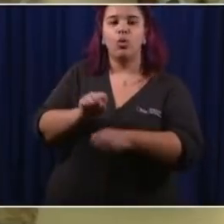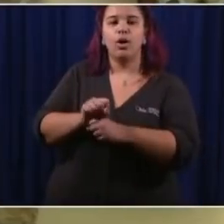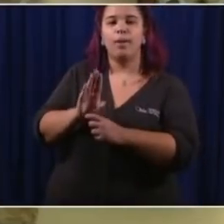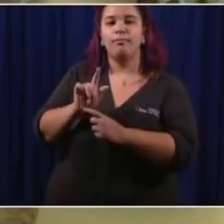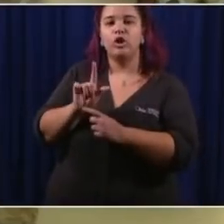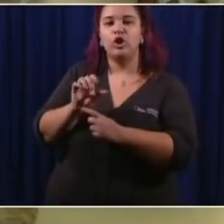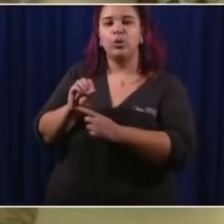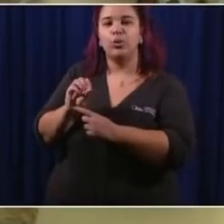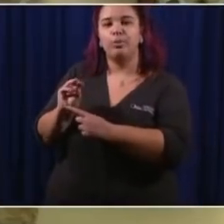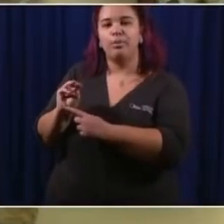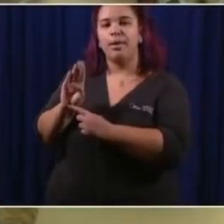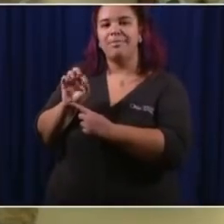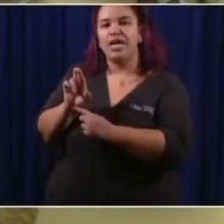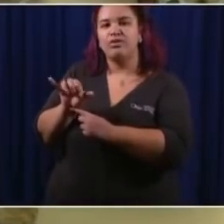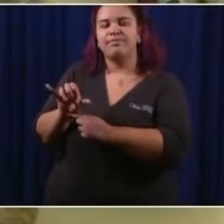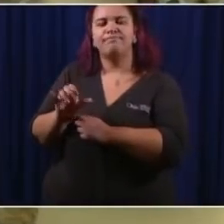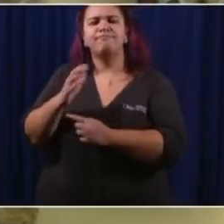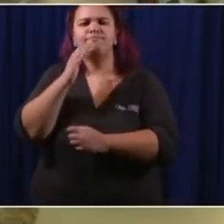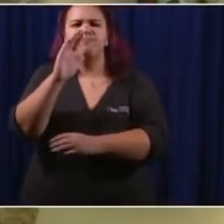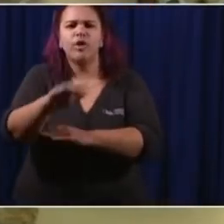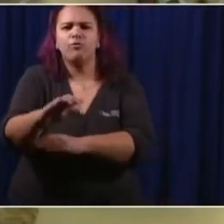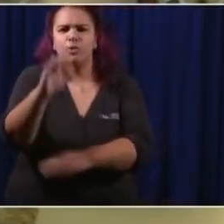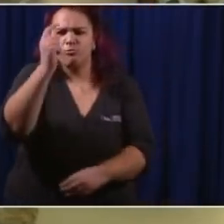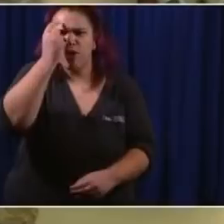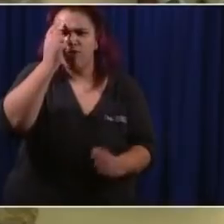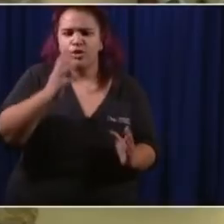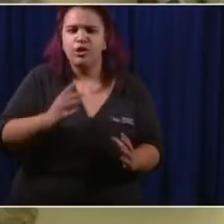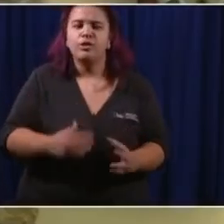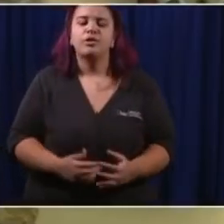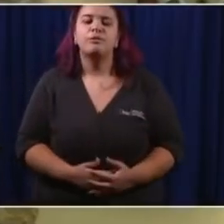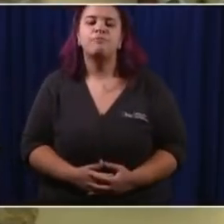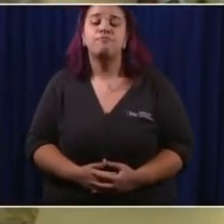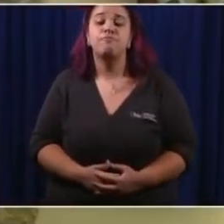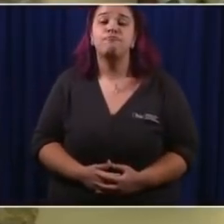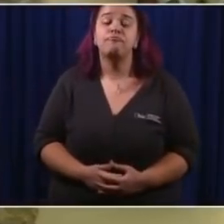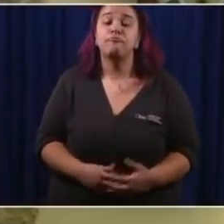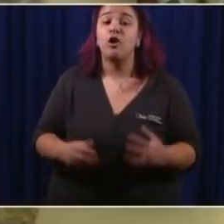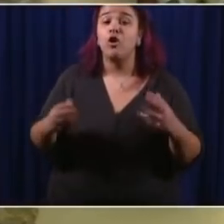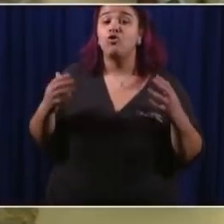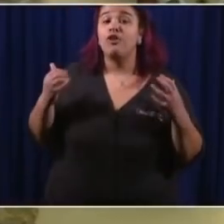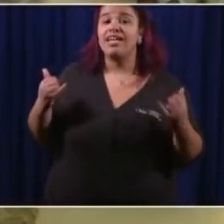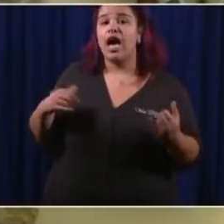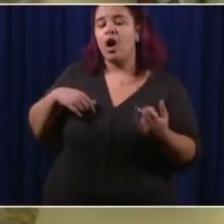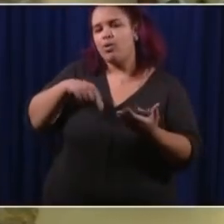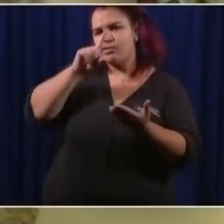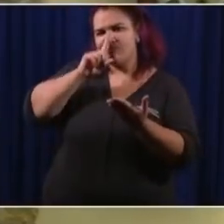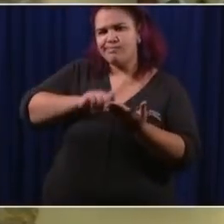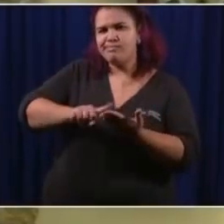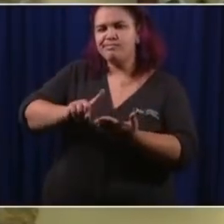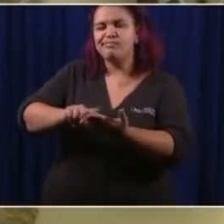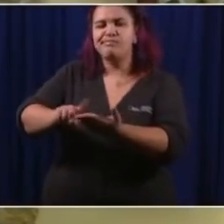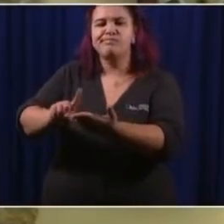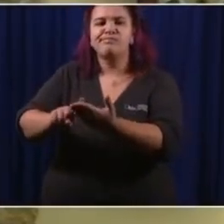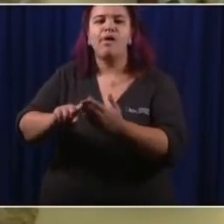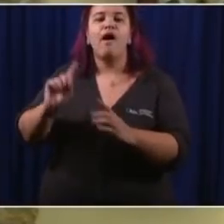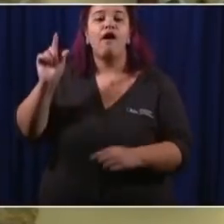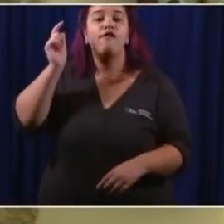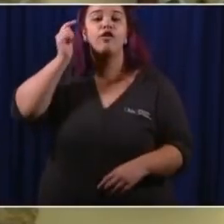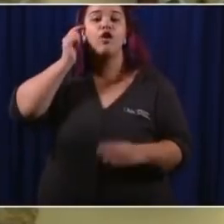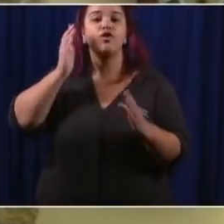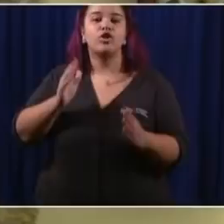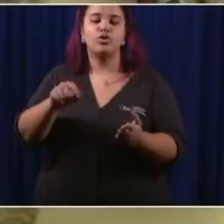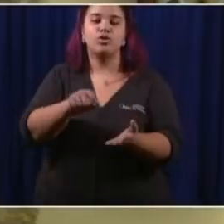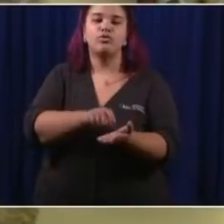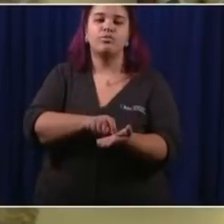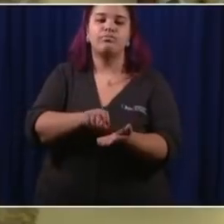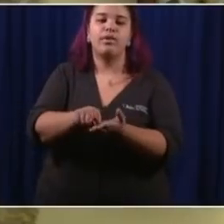Good afternoon, Governor. We're doing coverage of governors that are issuing executive orders or contemplating doing so. They would